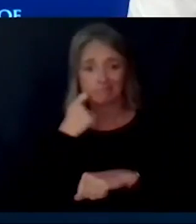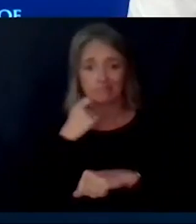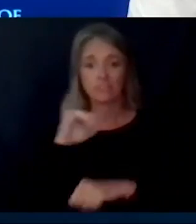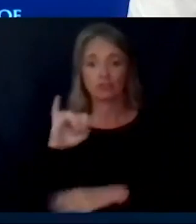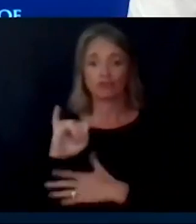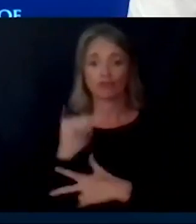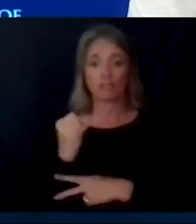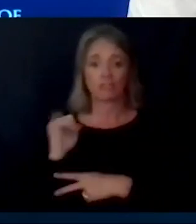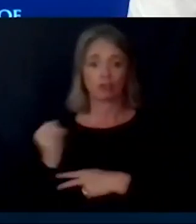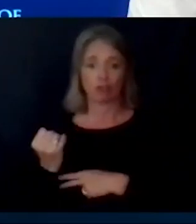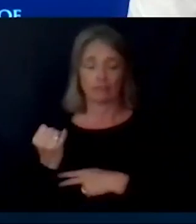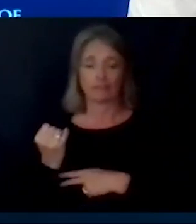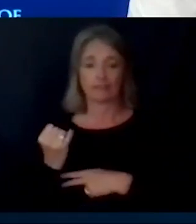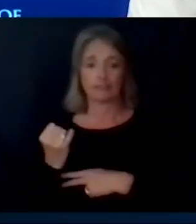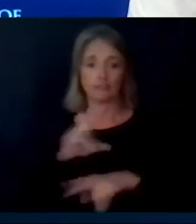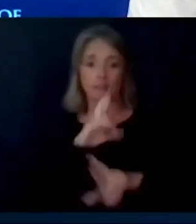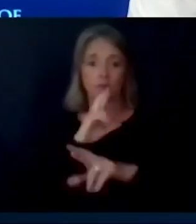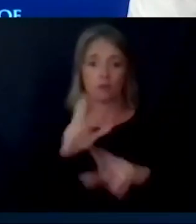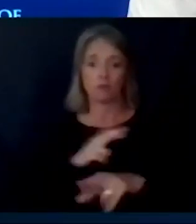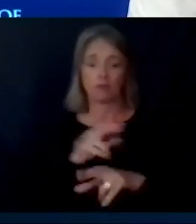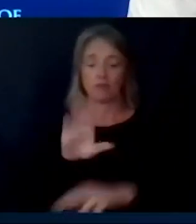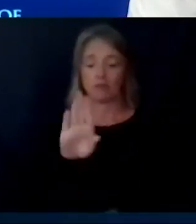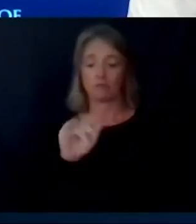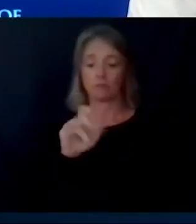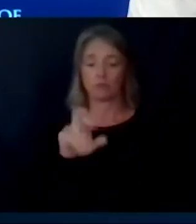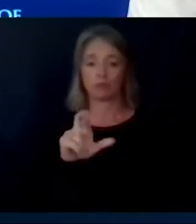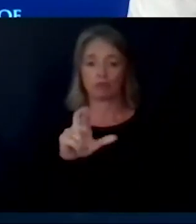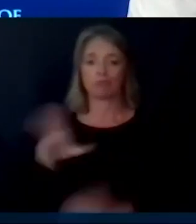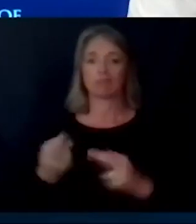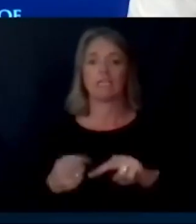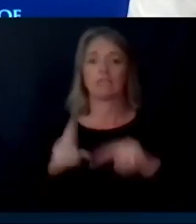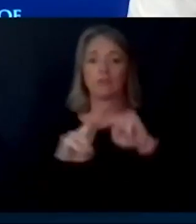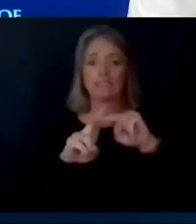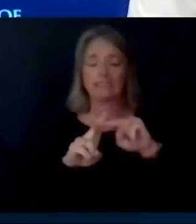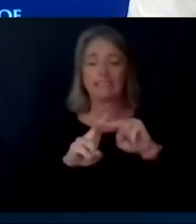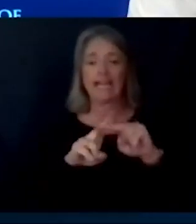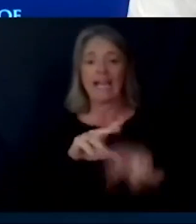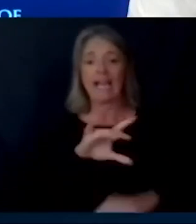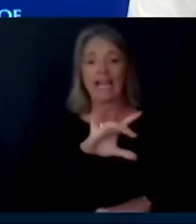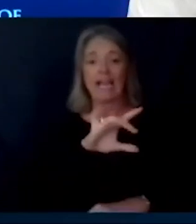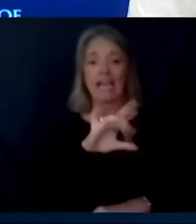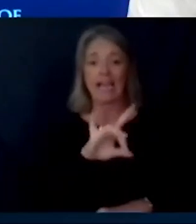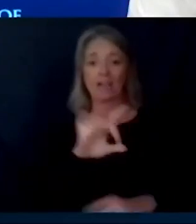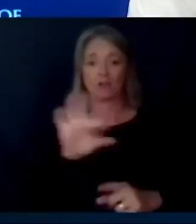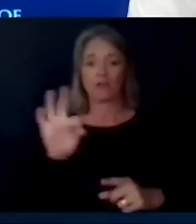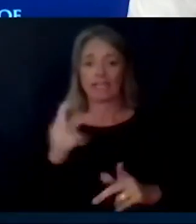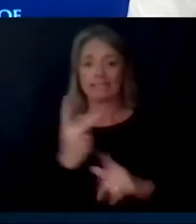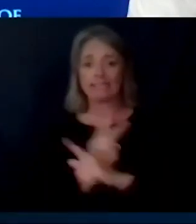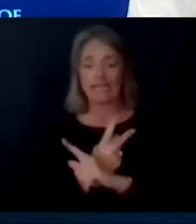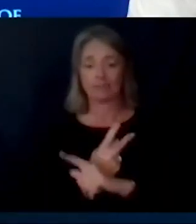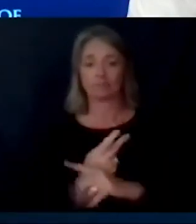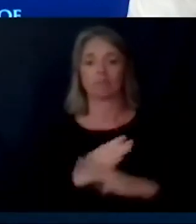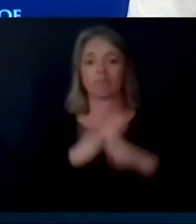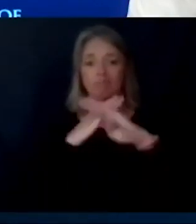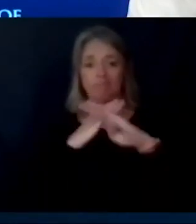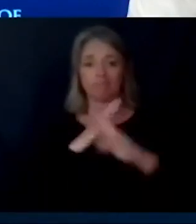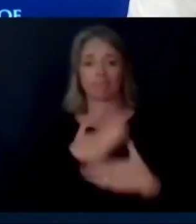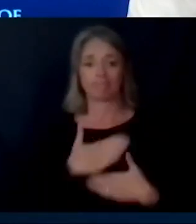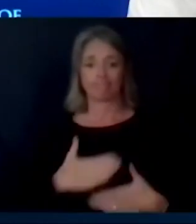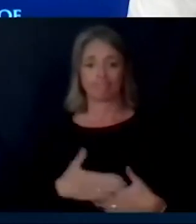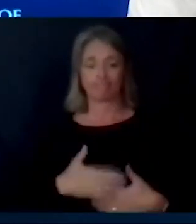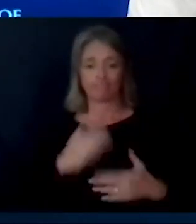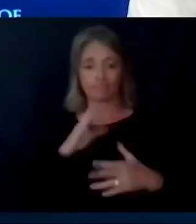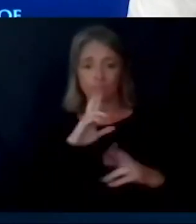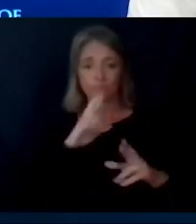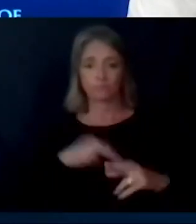shot increases antibodies about 8 or 9 times. What is your reaction to that, if you could just go over that again? And would you be